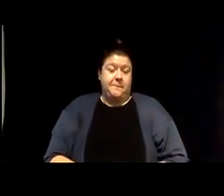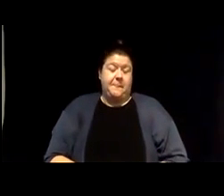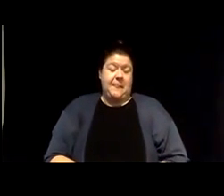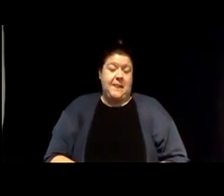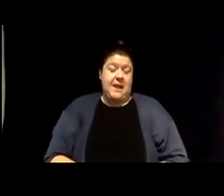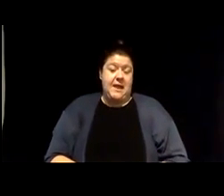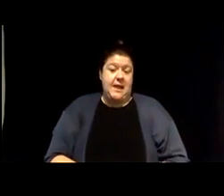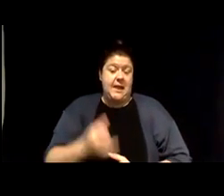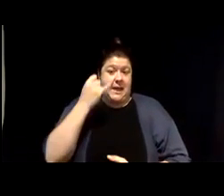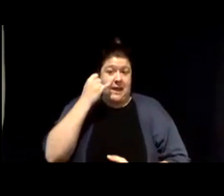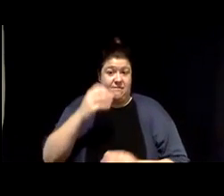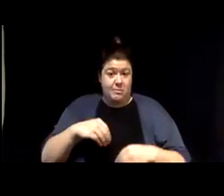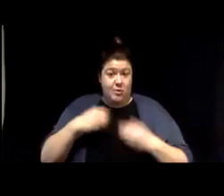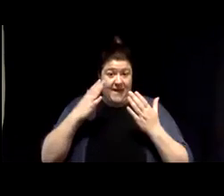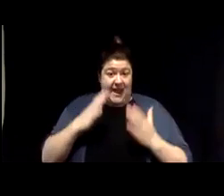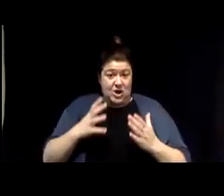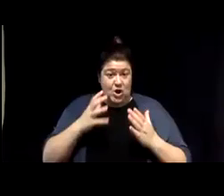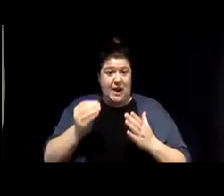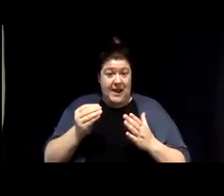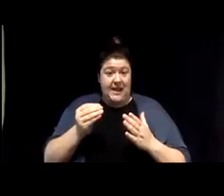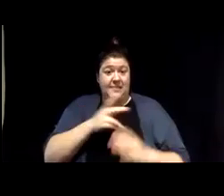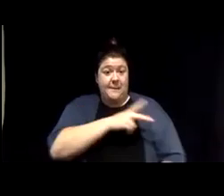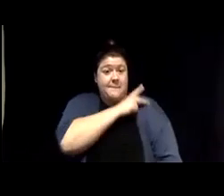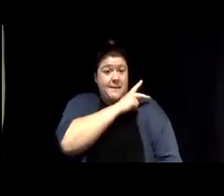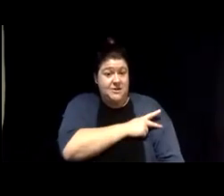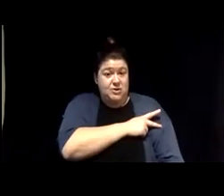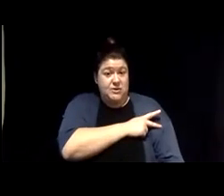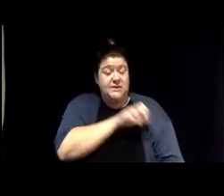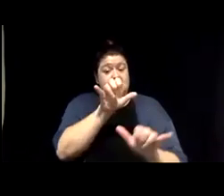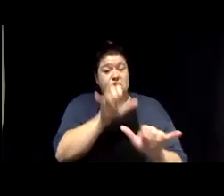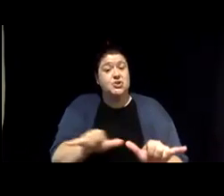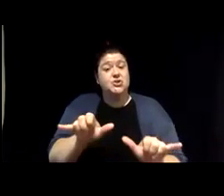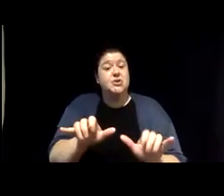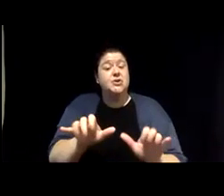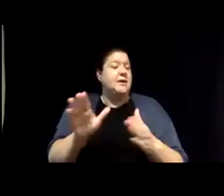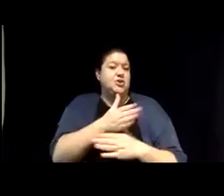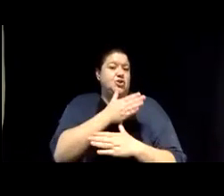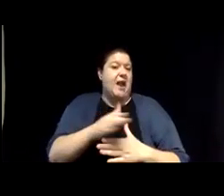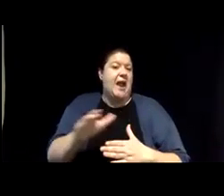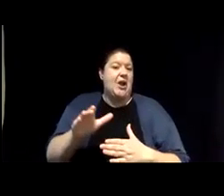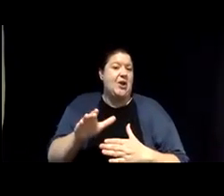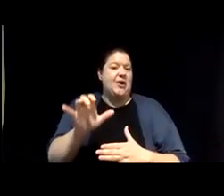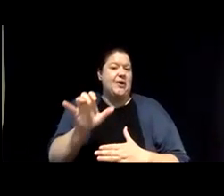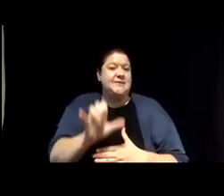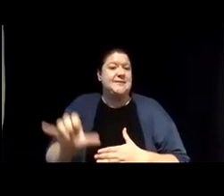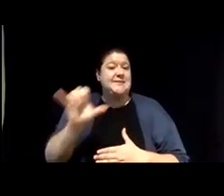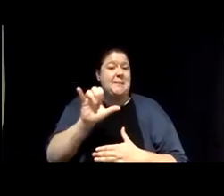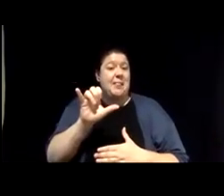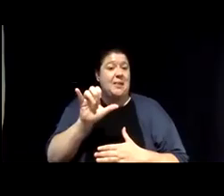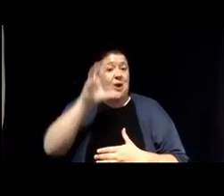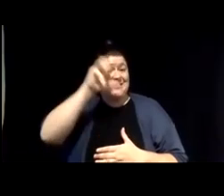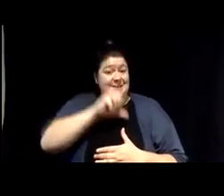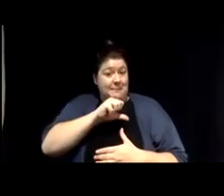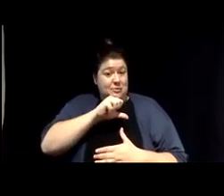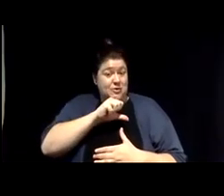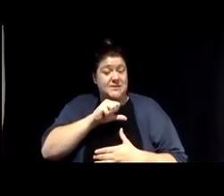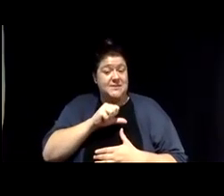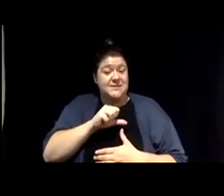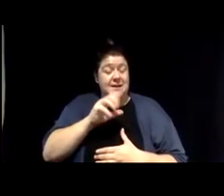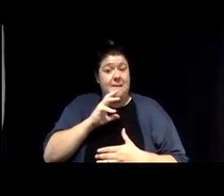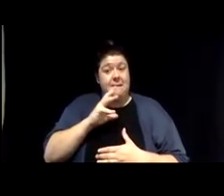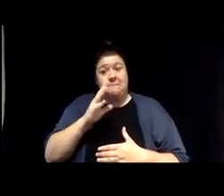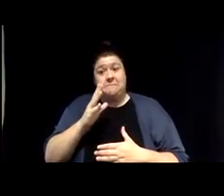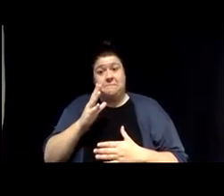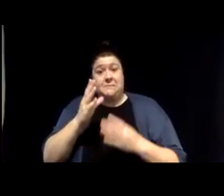similar assumptions about medicine and its positivistic scientific principles, it's more likely that the interaction will go